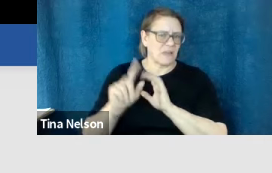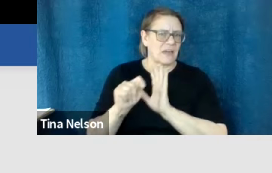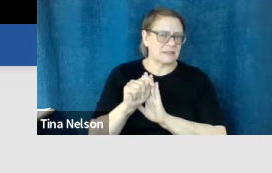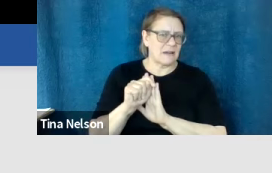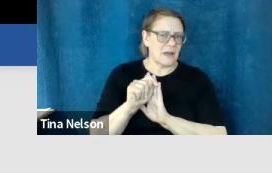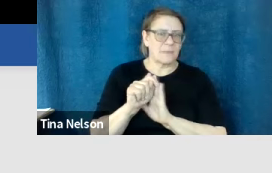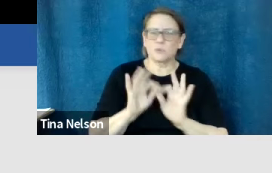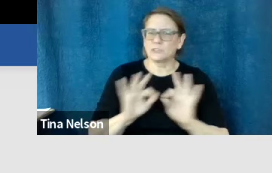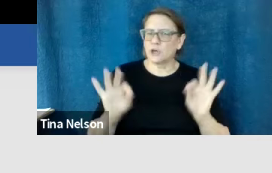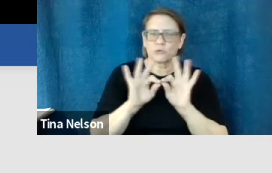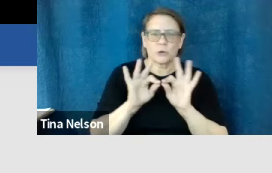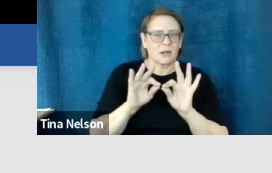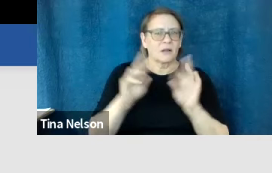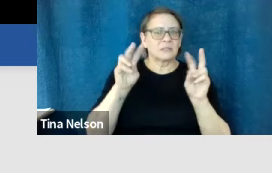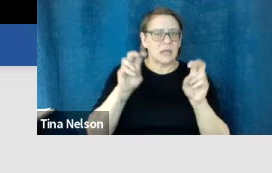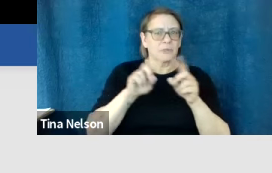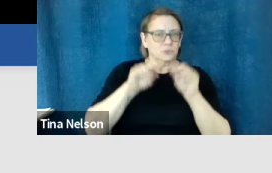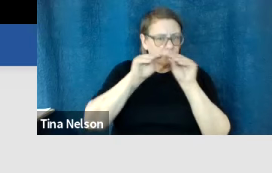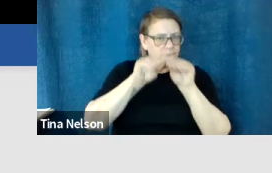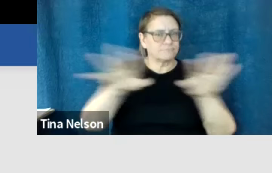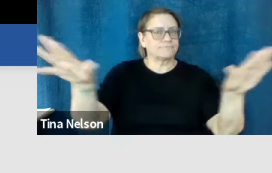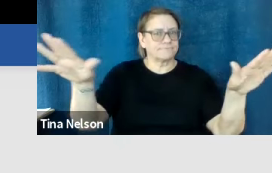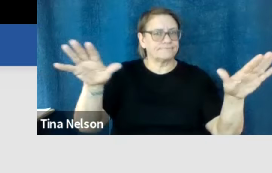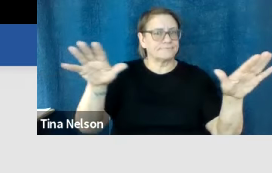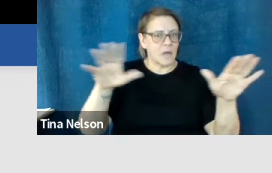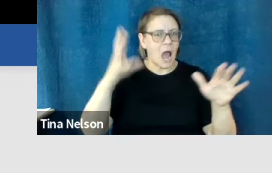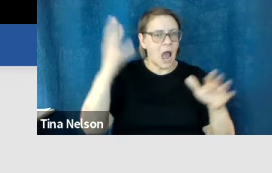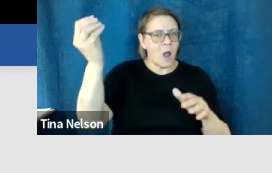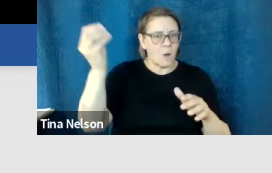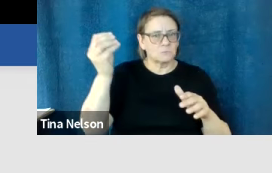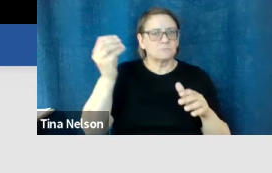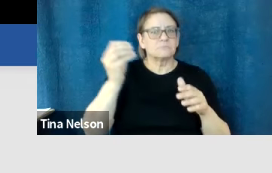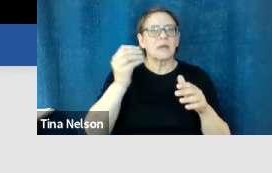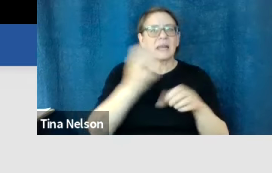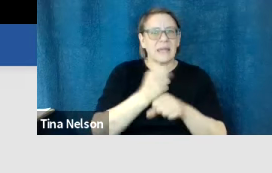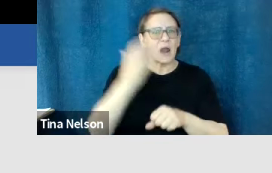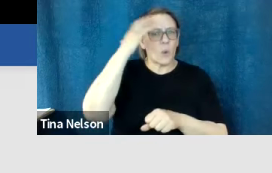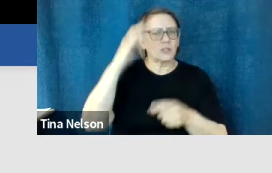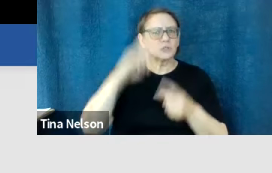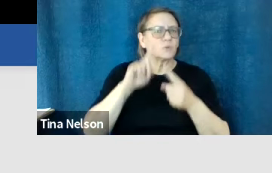critical topic to get communication and awareness to the deaf